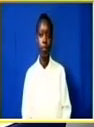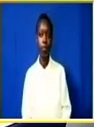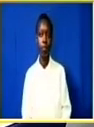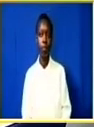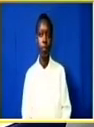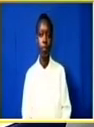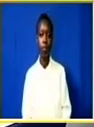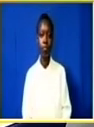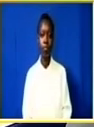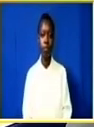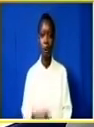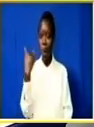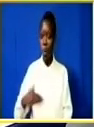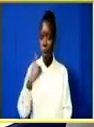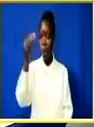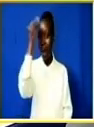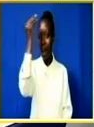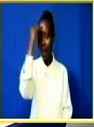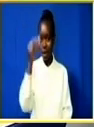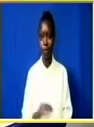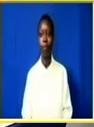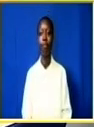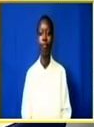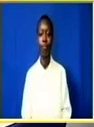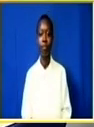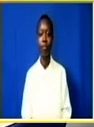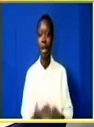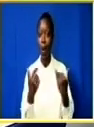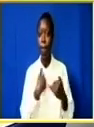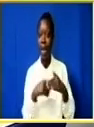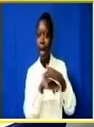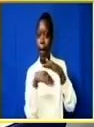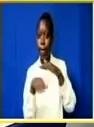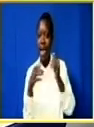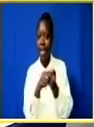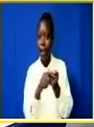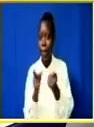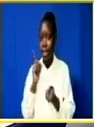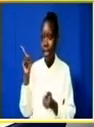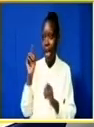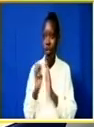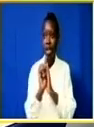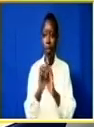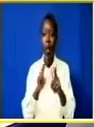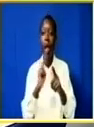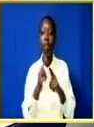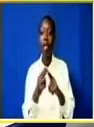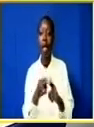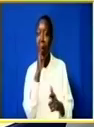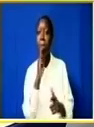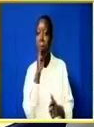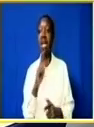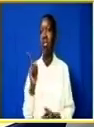you know, every day is a learning day. Yes, it is. So, I plant maize here. Yes. Beans. Uh-huh. Here, maybe I plant